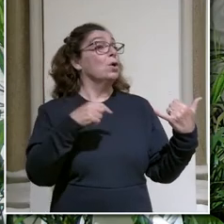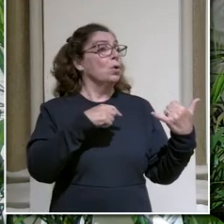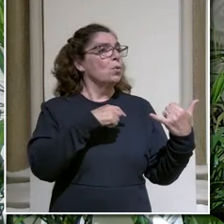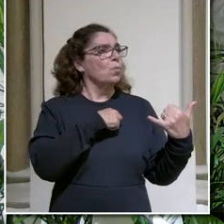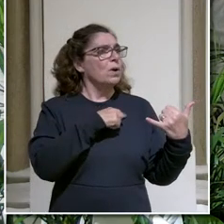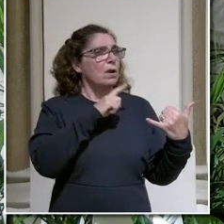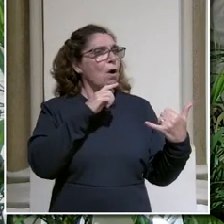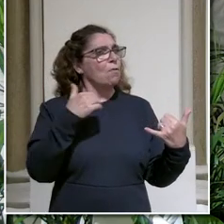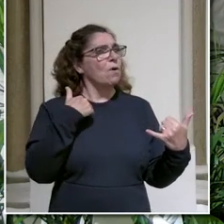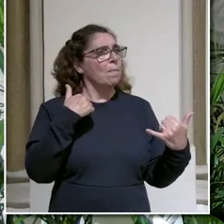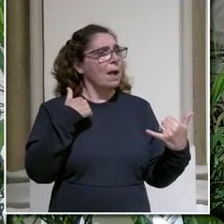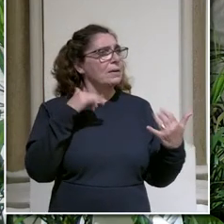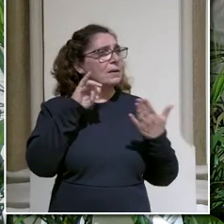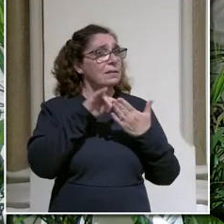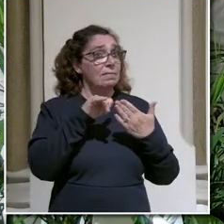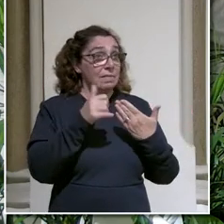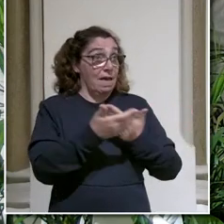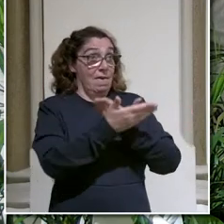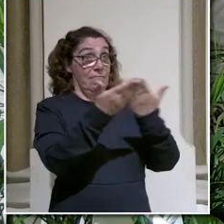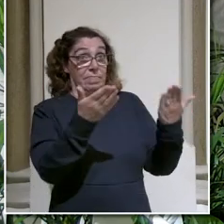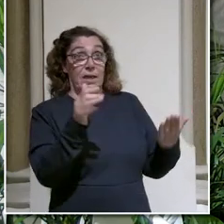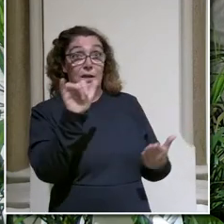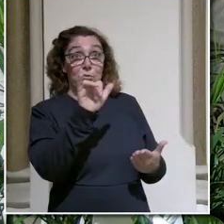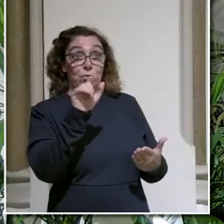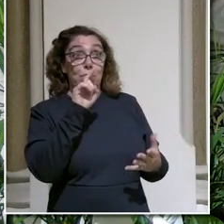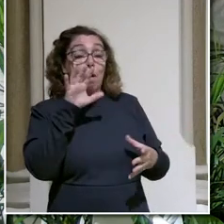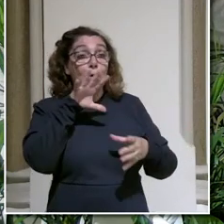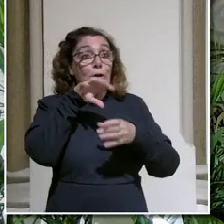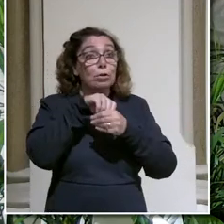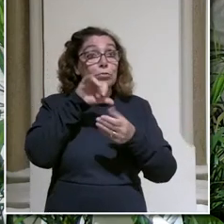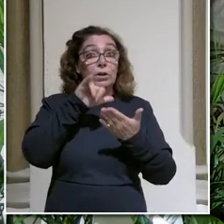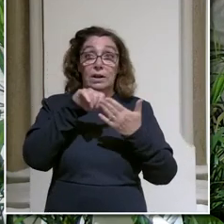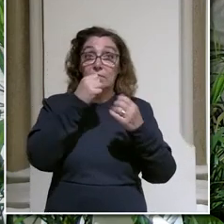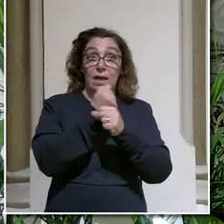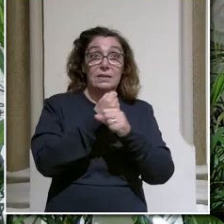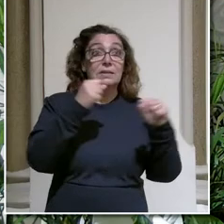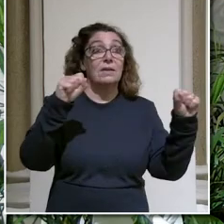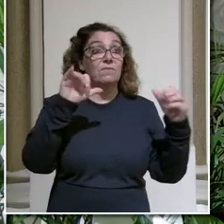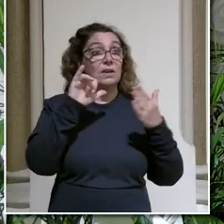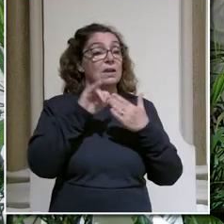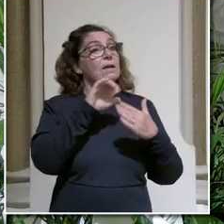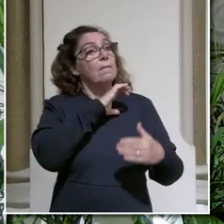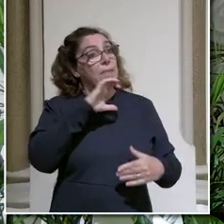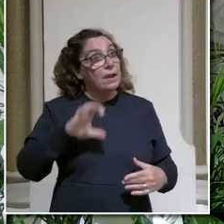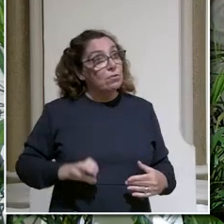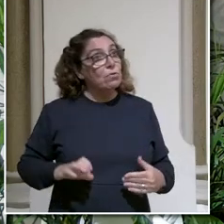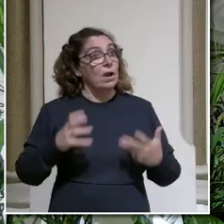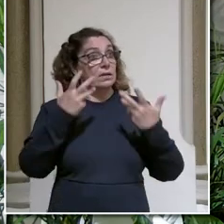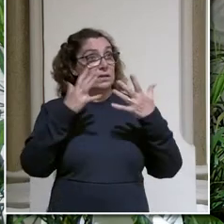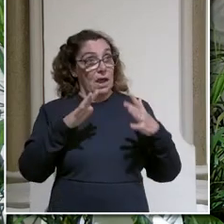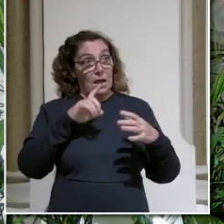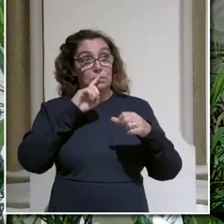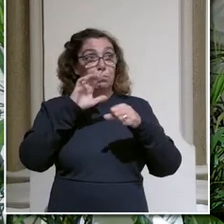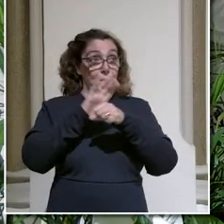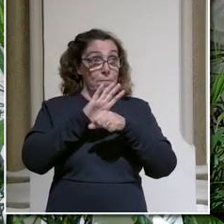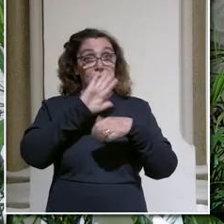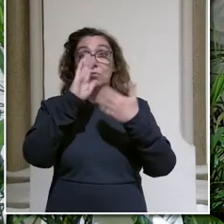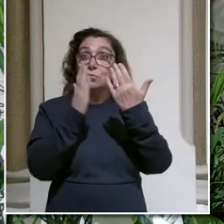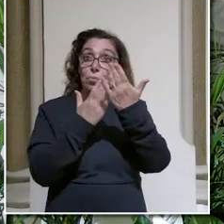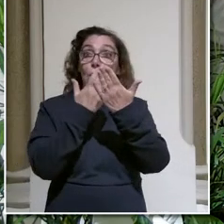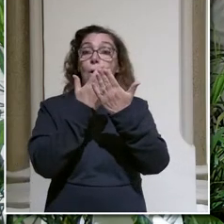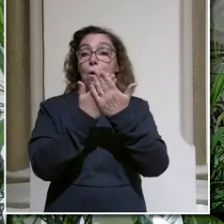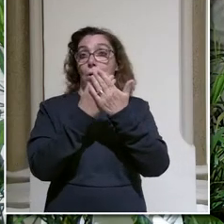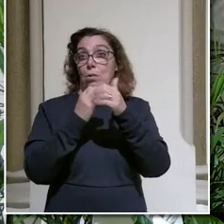too are included in that safety that Christ has promised to all of his